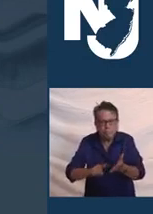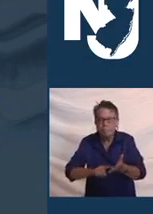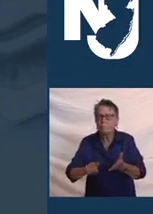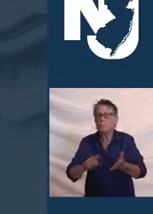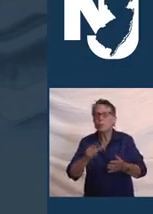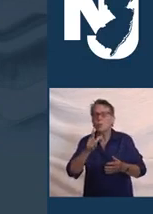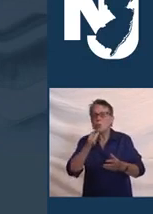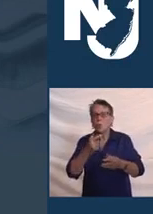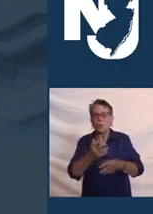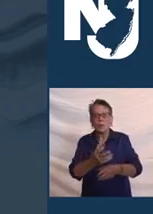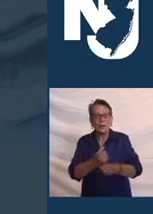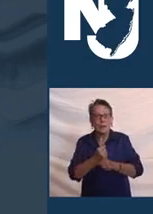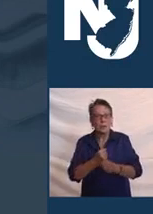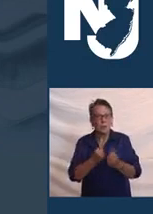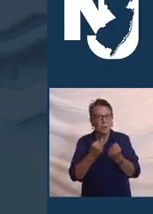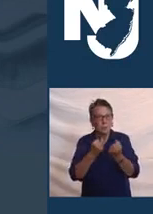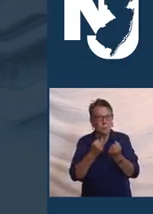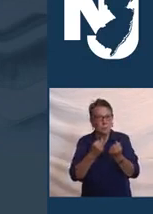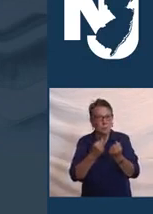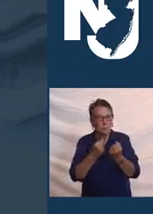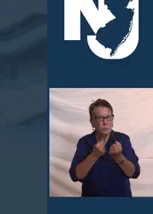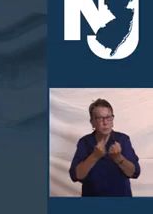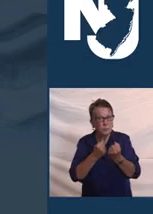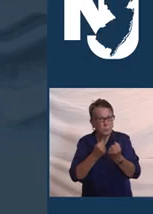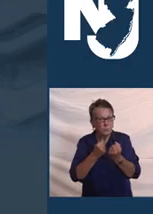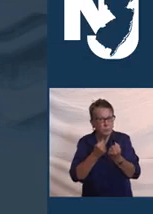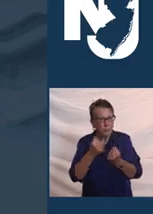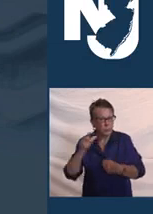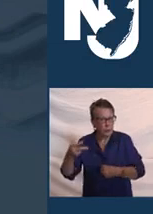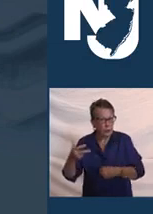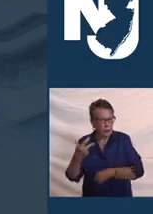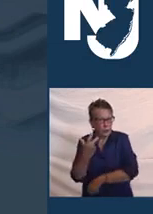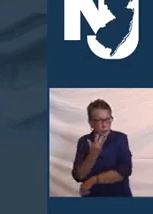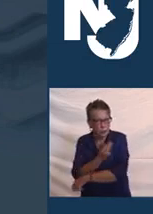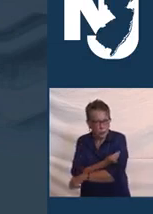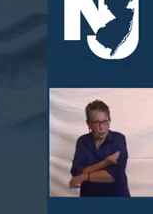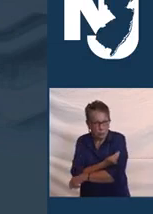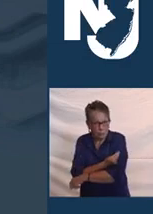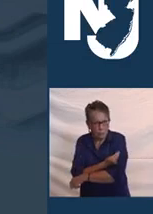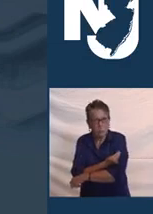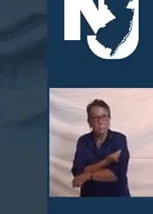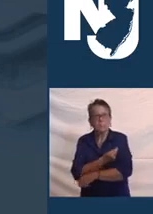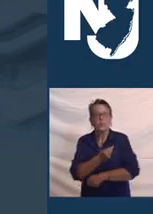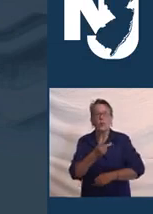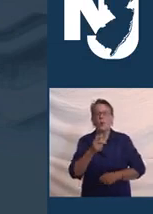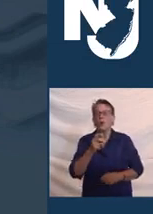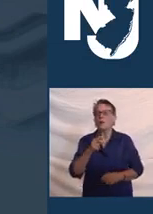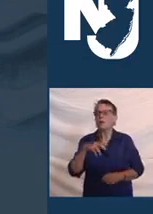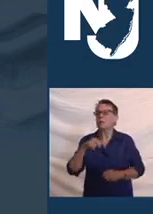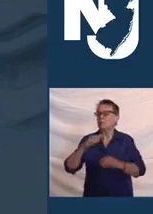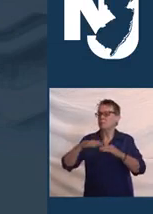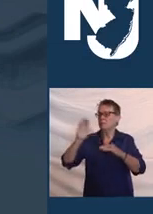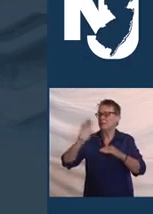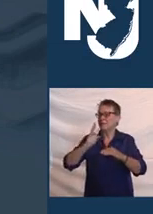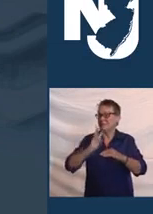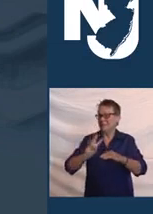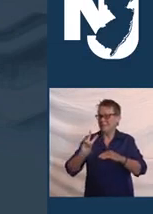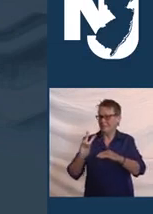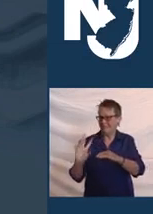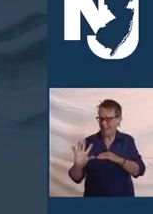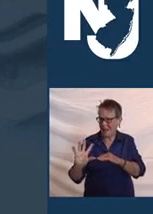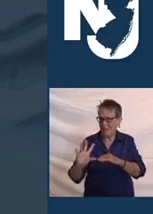FDA authorize booster shots for those ages 65 or older, or those who are at high risk of contracting